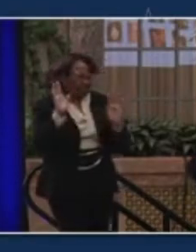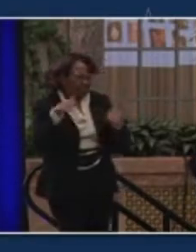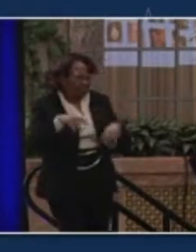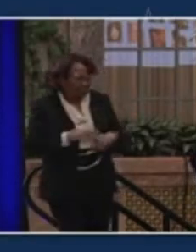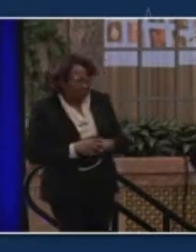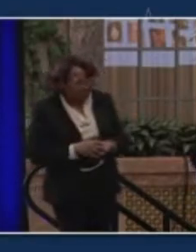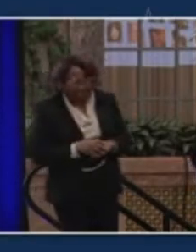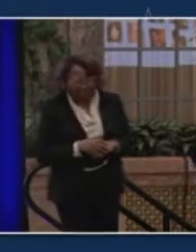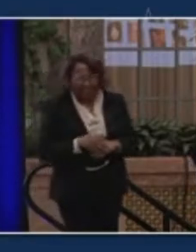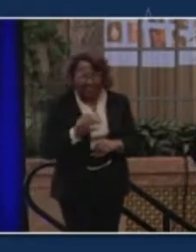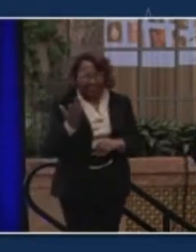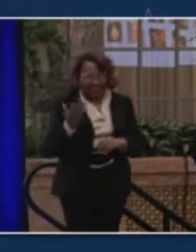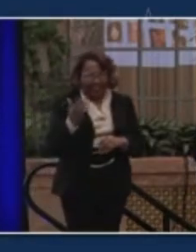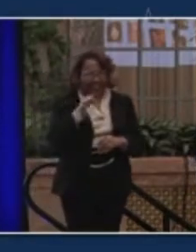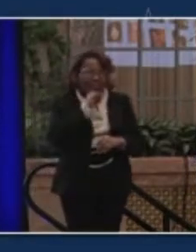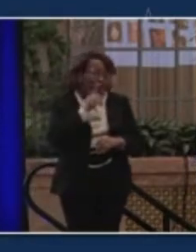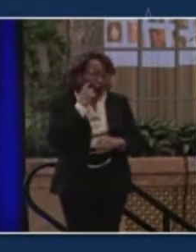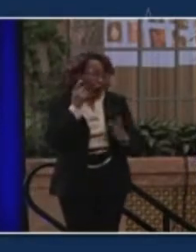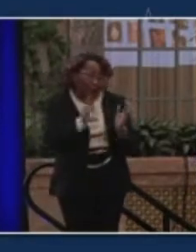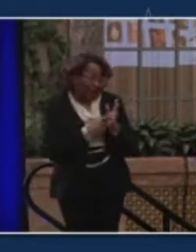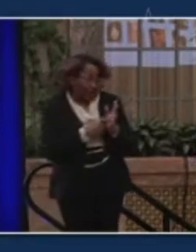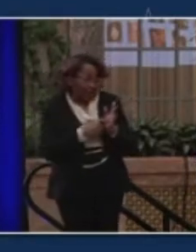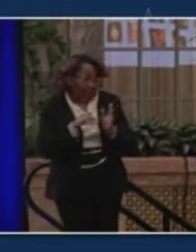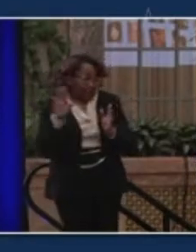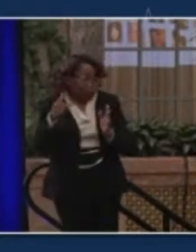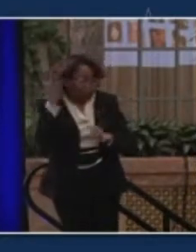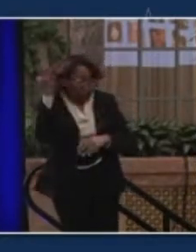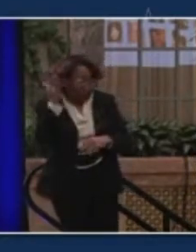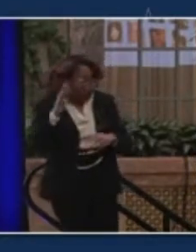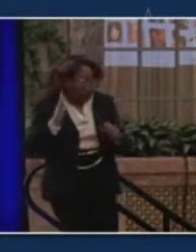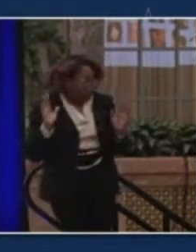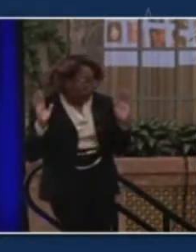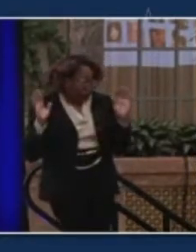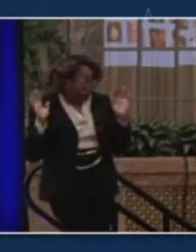so if you don't recognize it, I'm sorry.